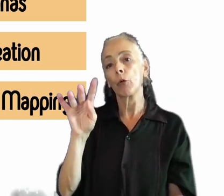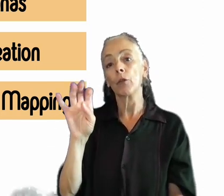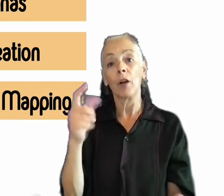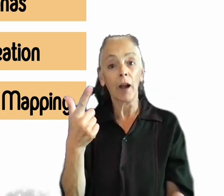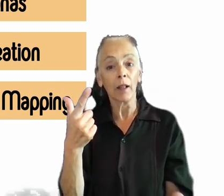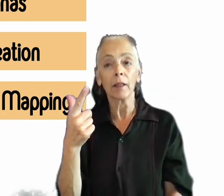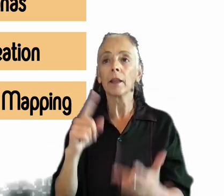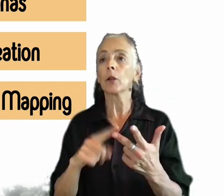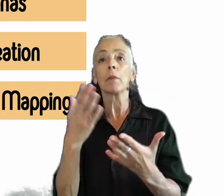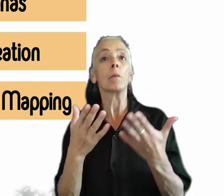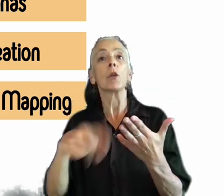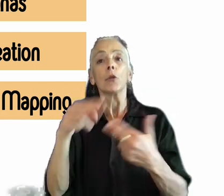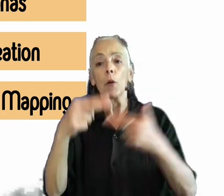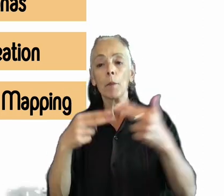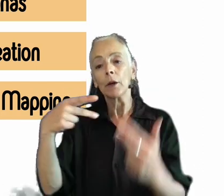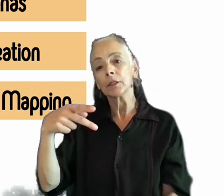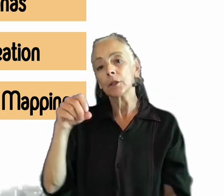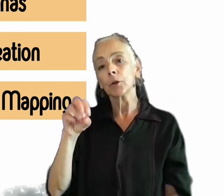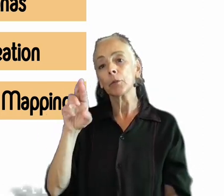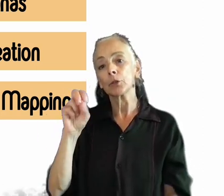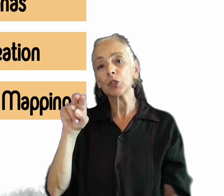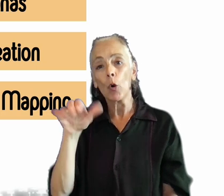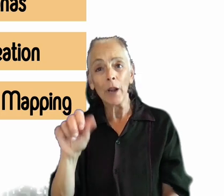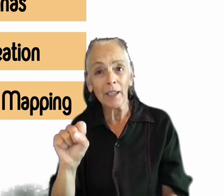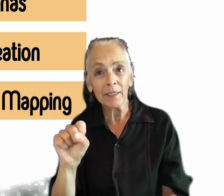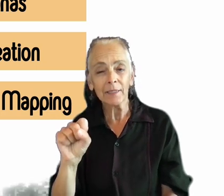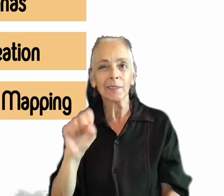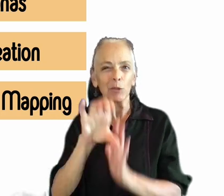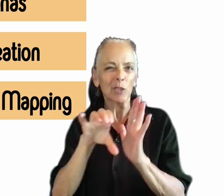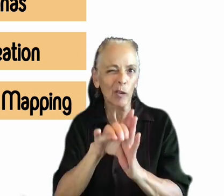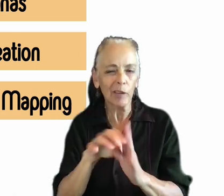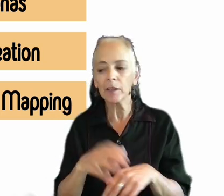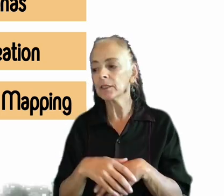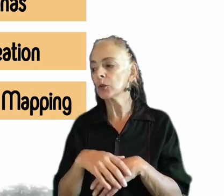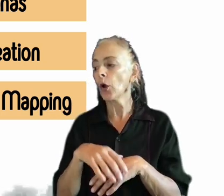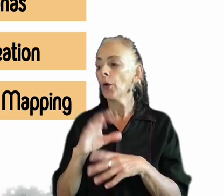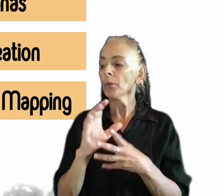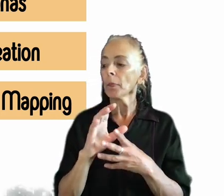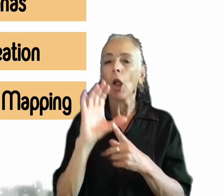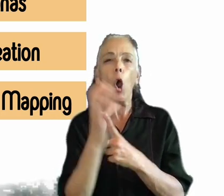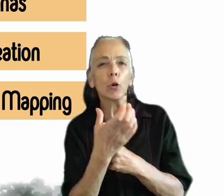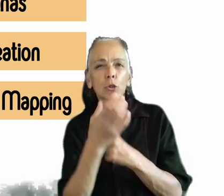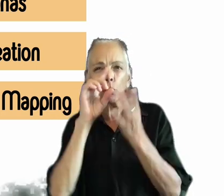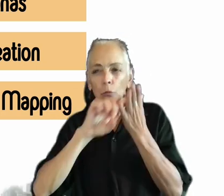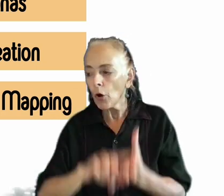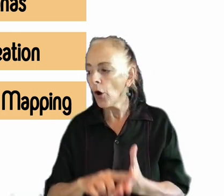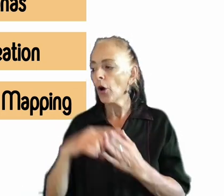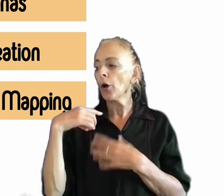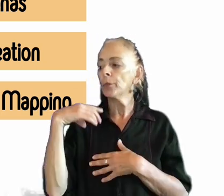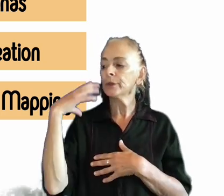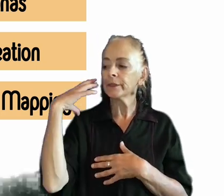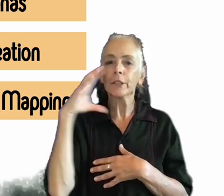things like personas you've done or heard about things like co-creation or cultural probes experience mapping